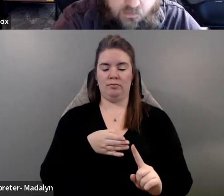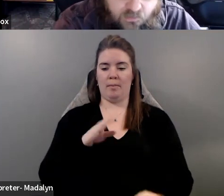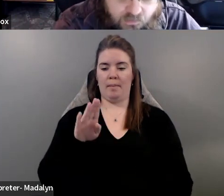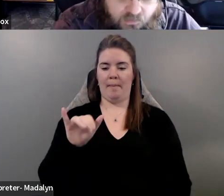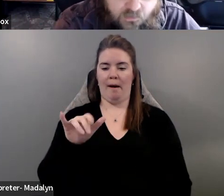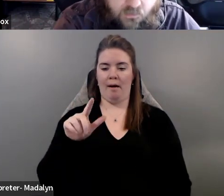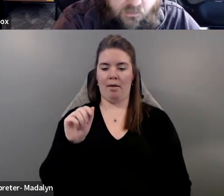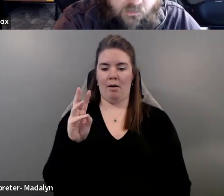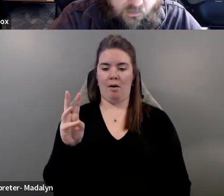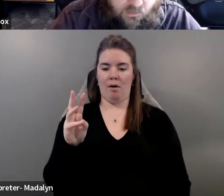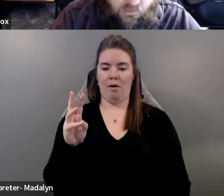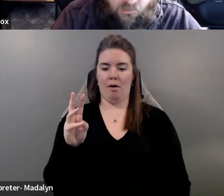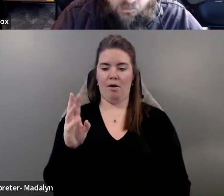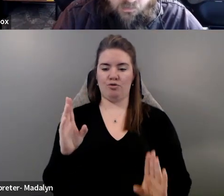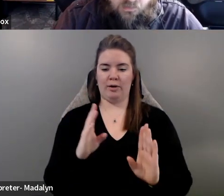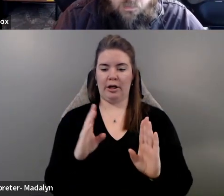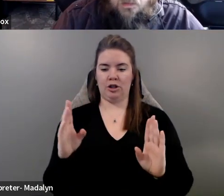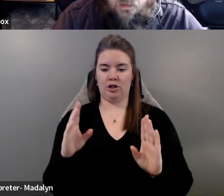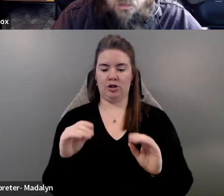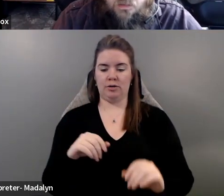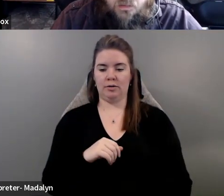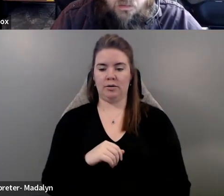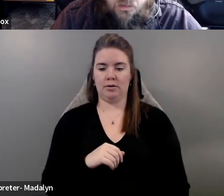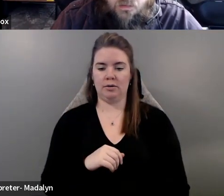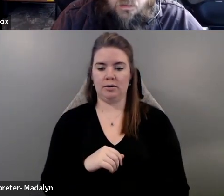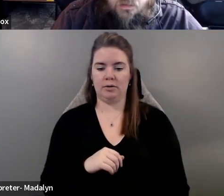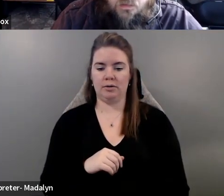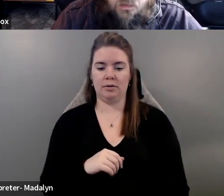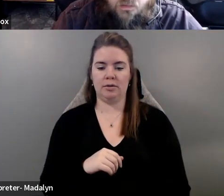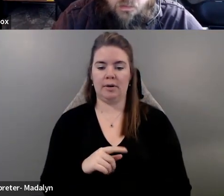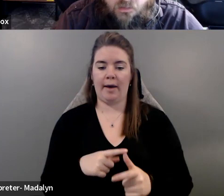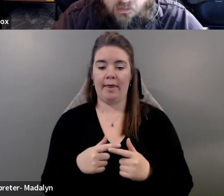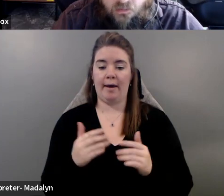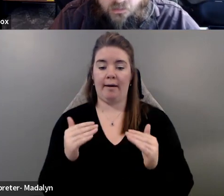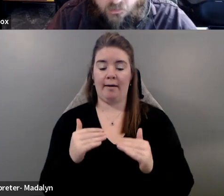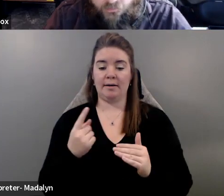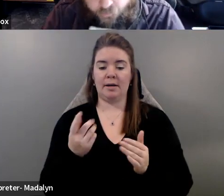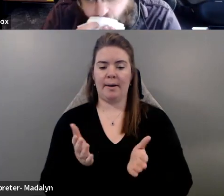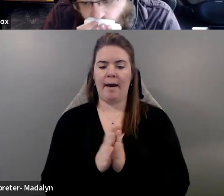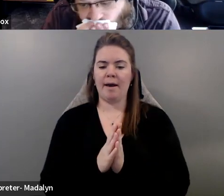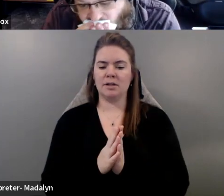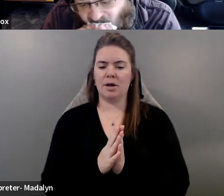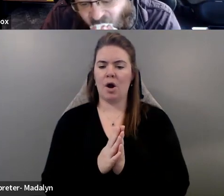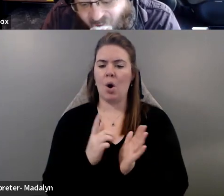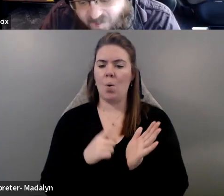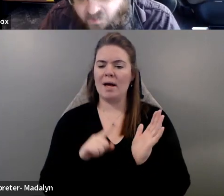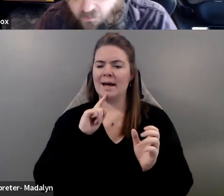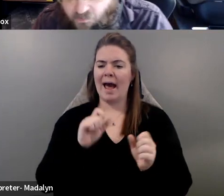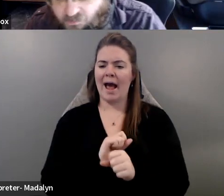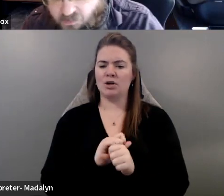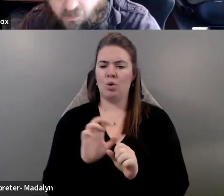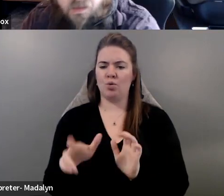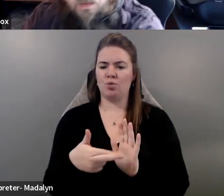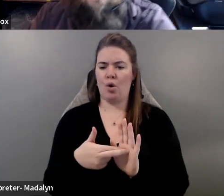is best. No number in the law or regs. And then someone asked a question, what is the actual role of a